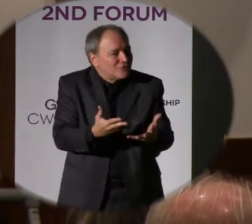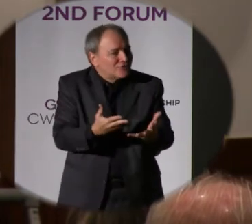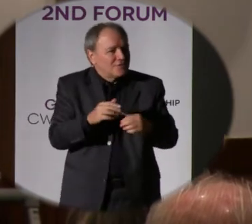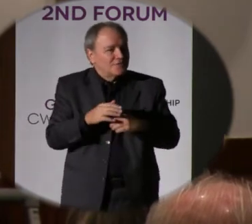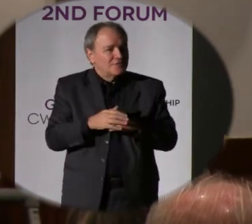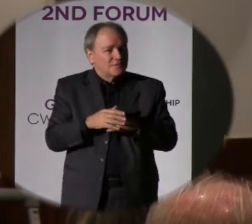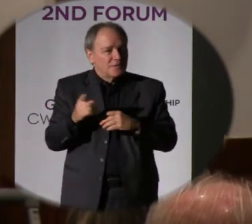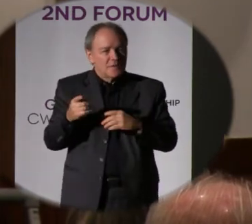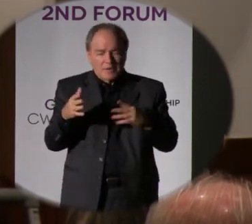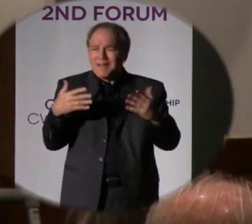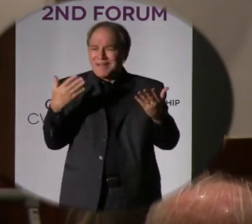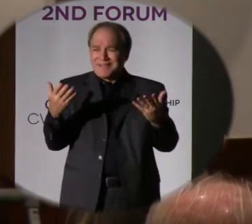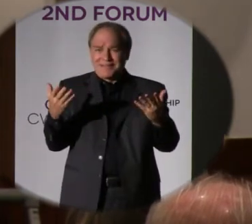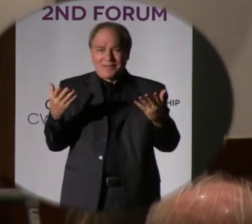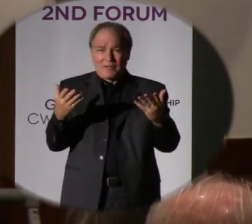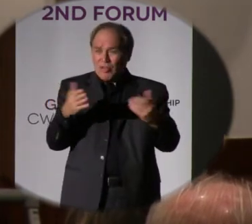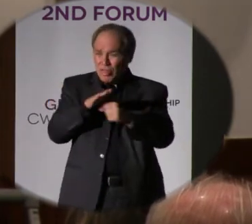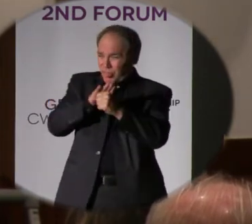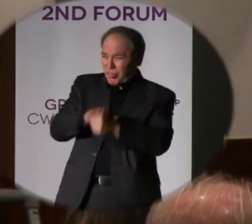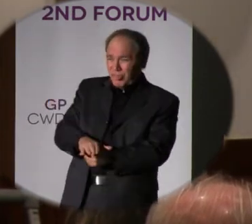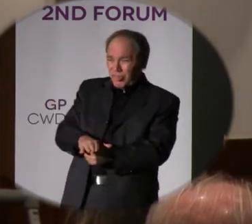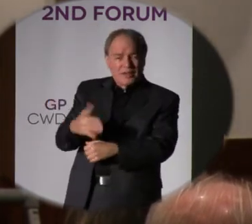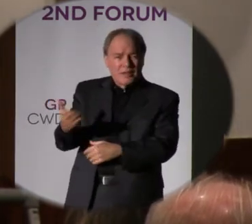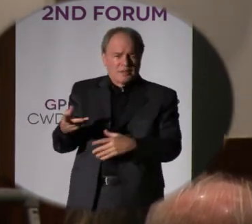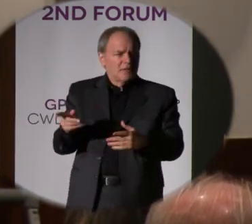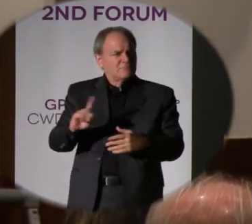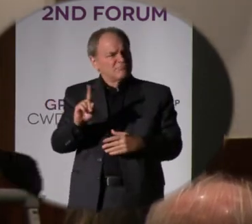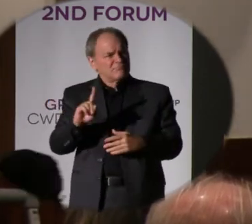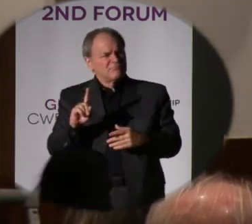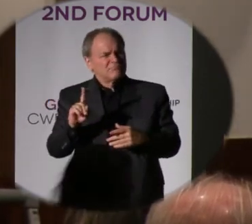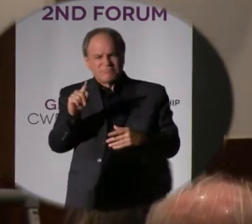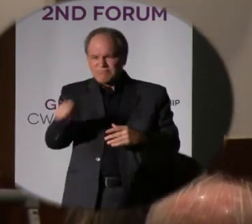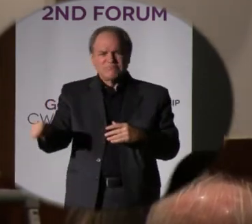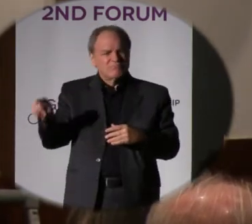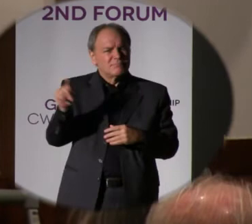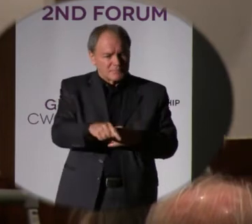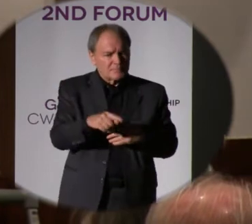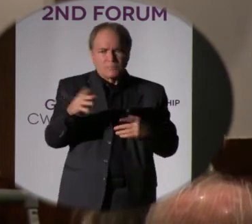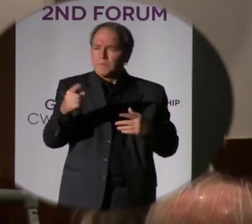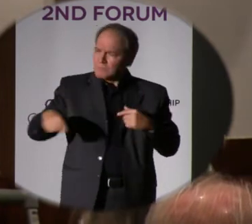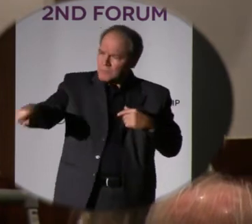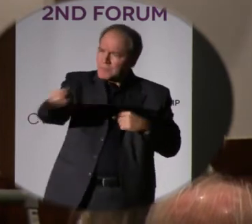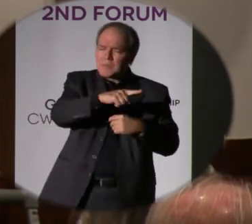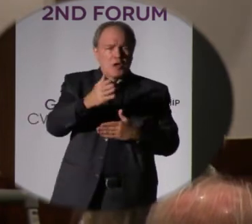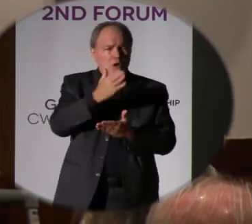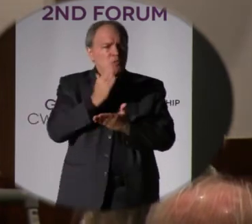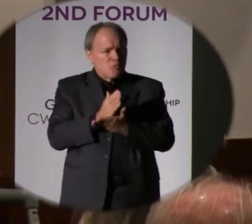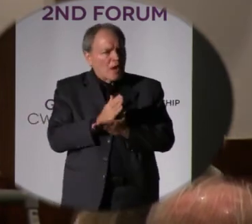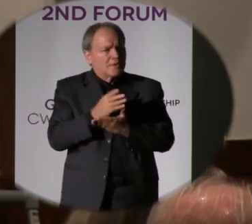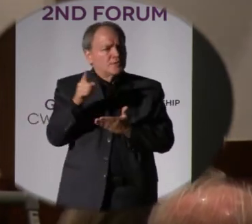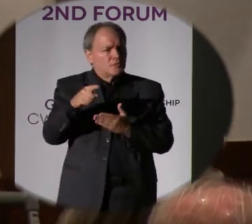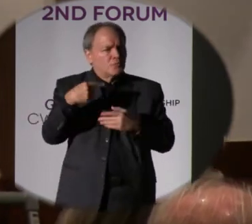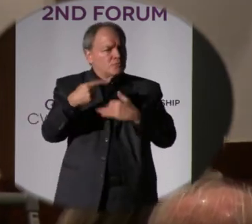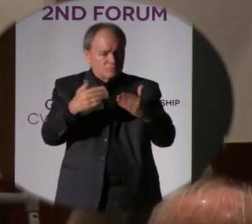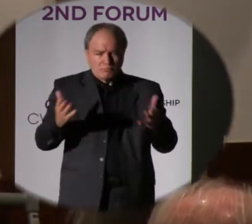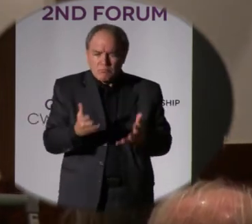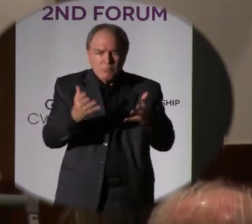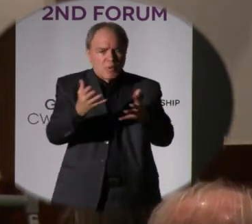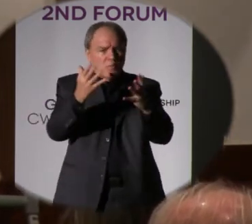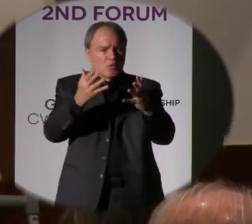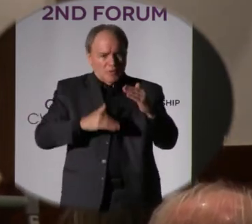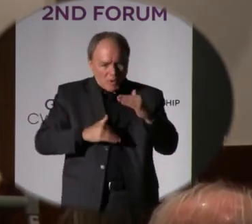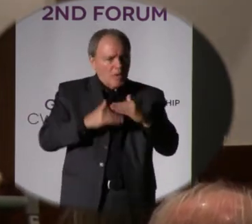injustice, and we really feel that all people should have access and the right to the conditions and resources that promote